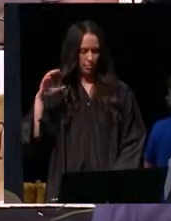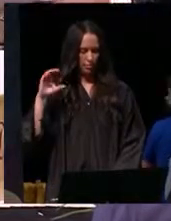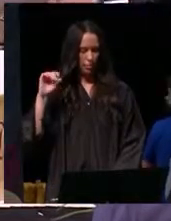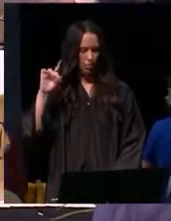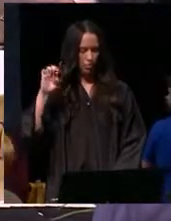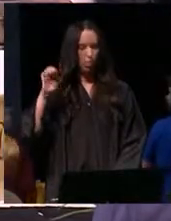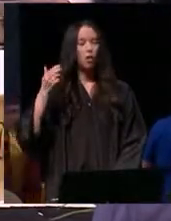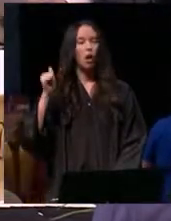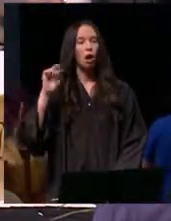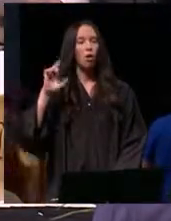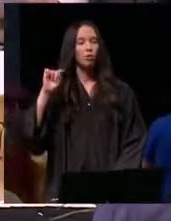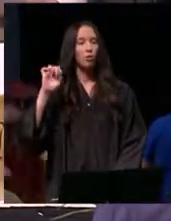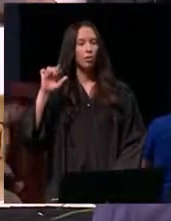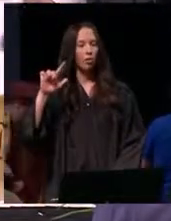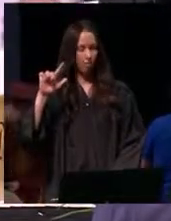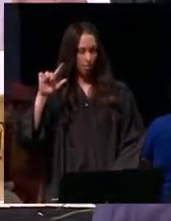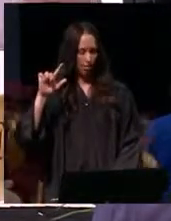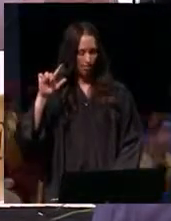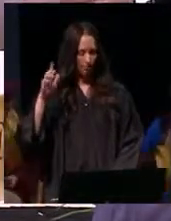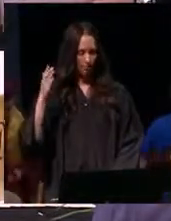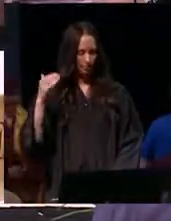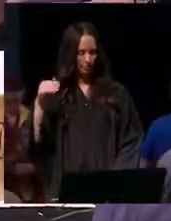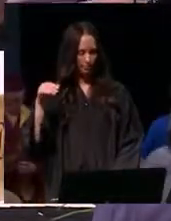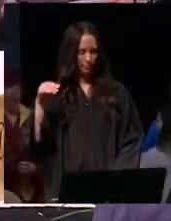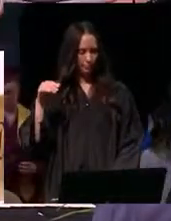Cole Hartle.